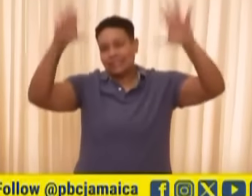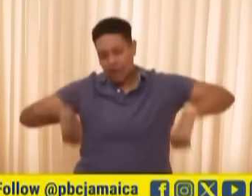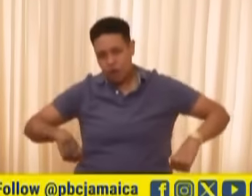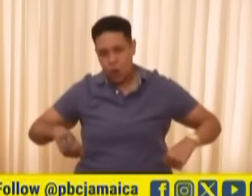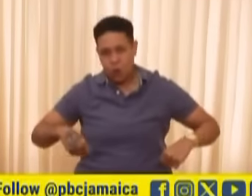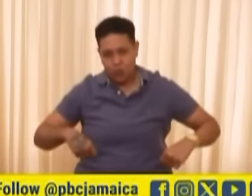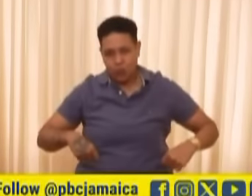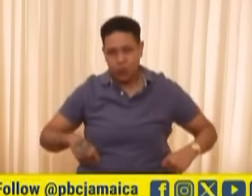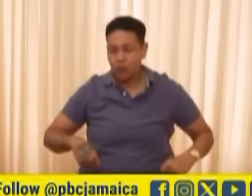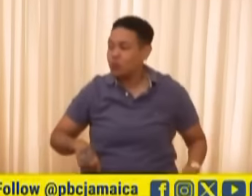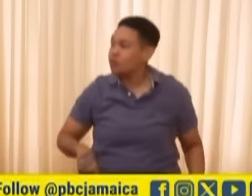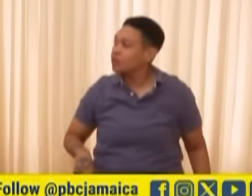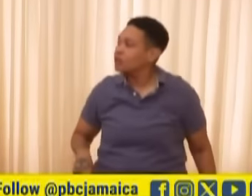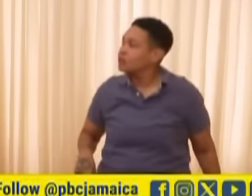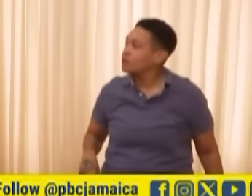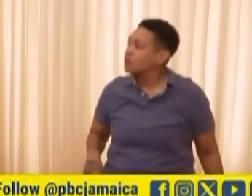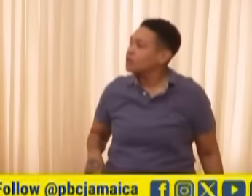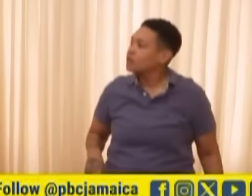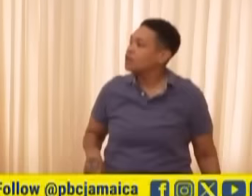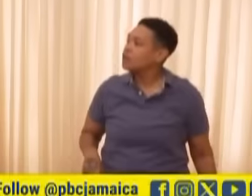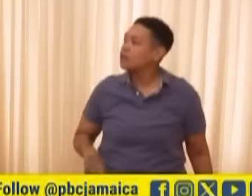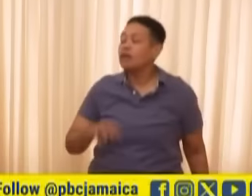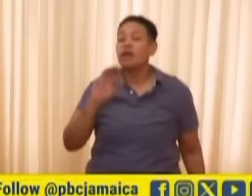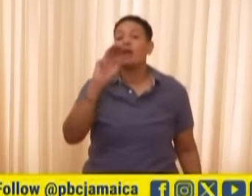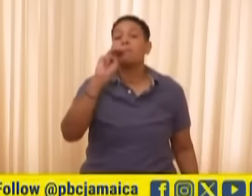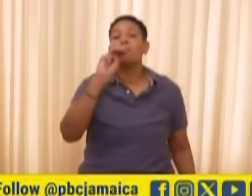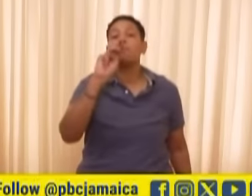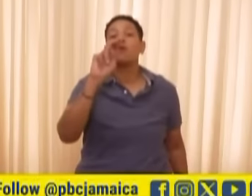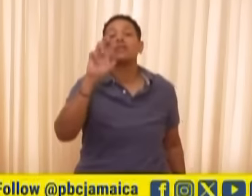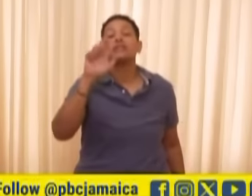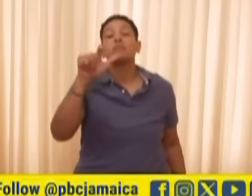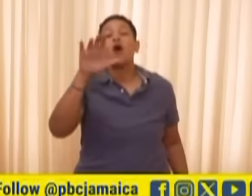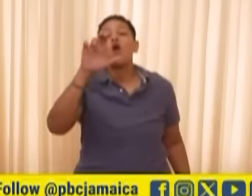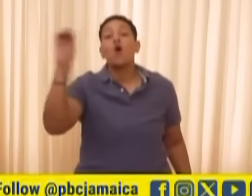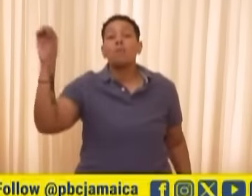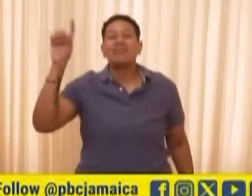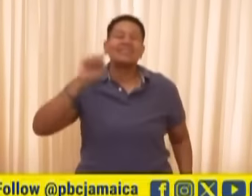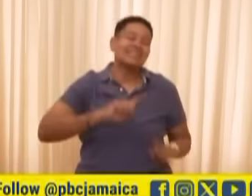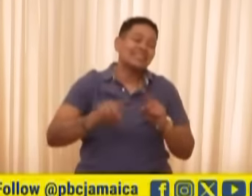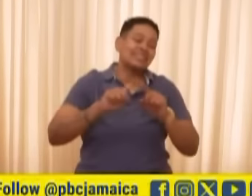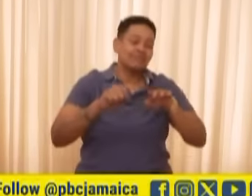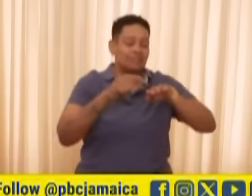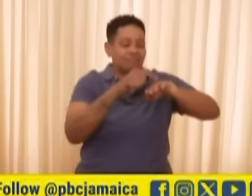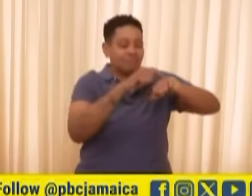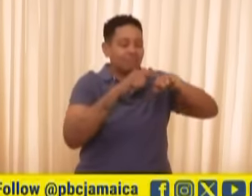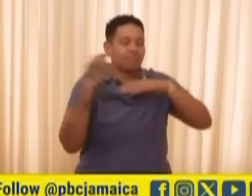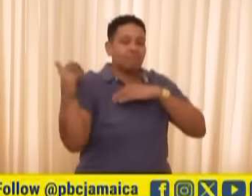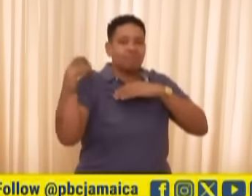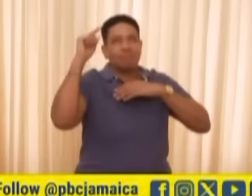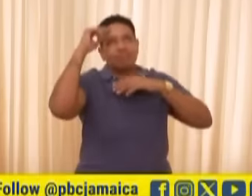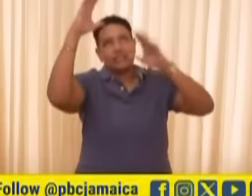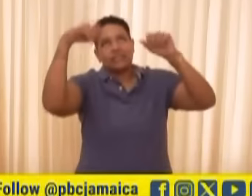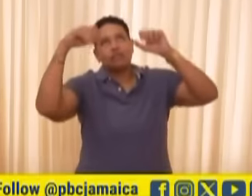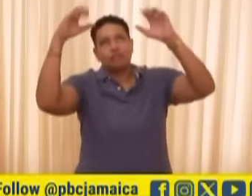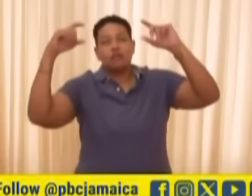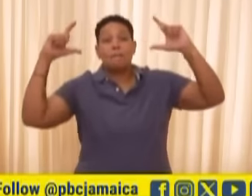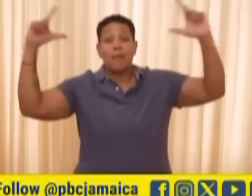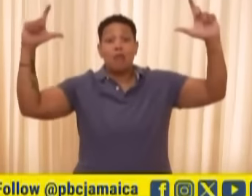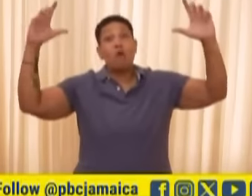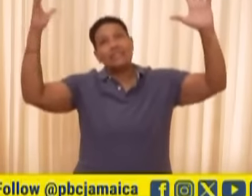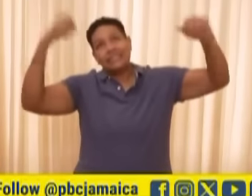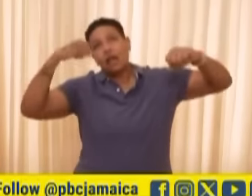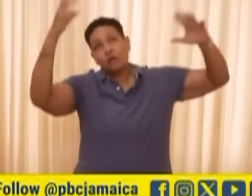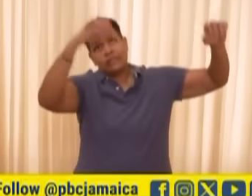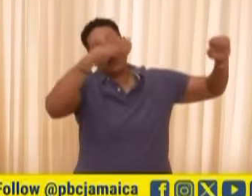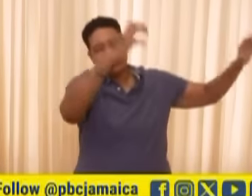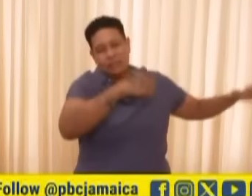And this is the work of the municipal corporations. So I'm saying that all billboards